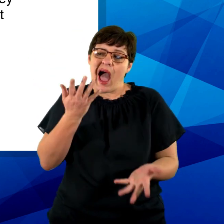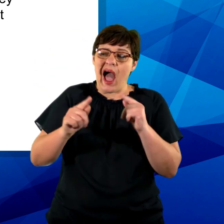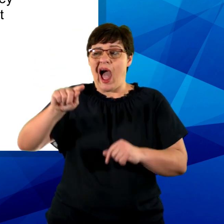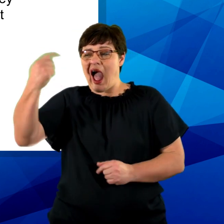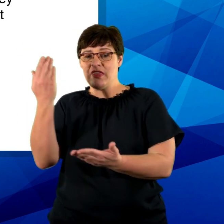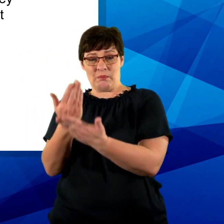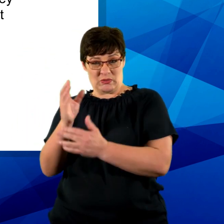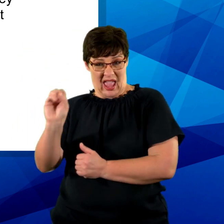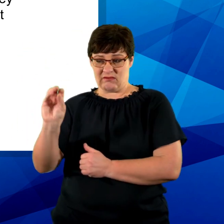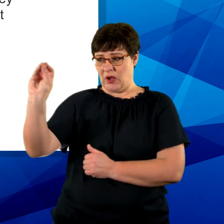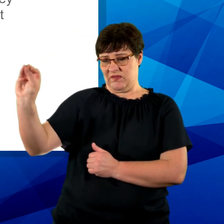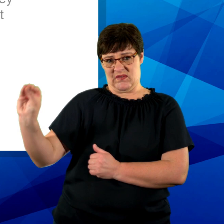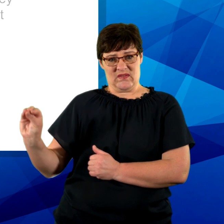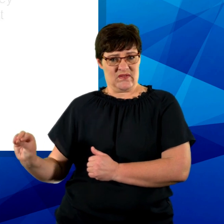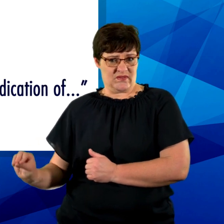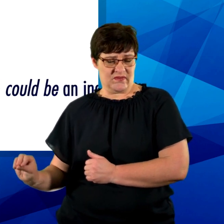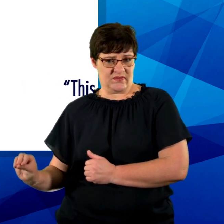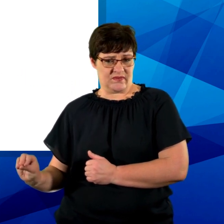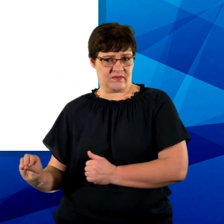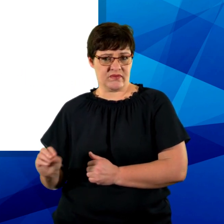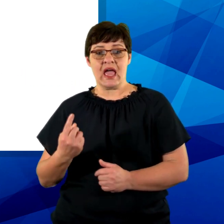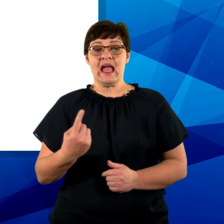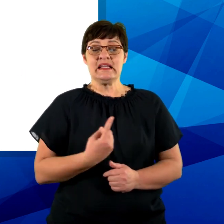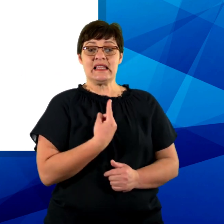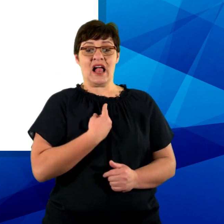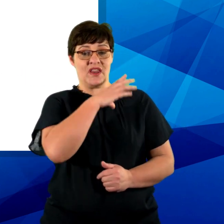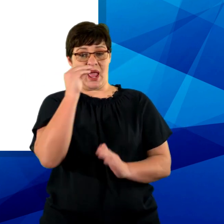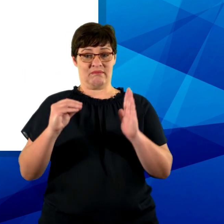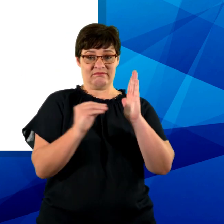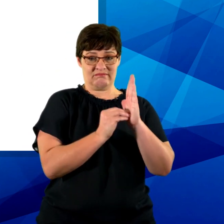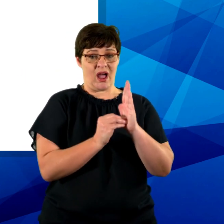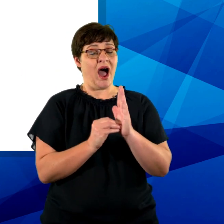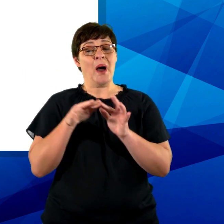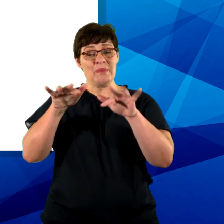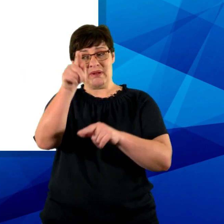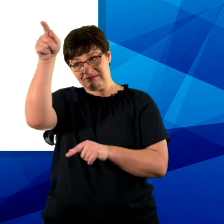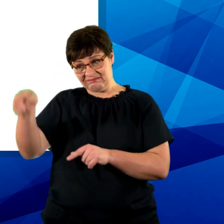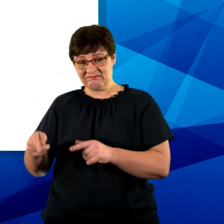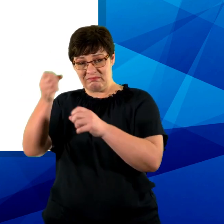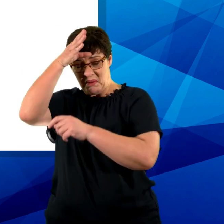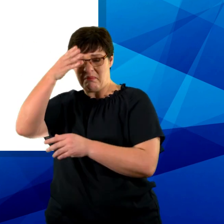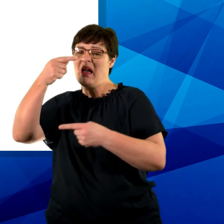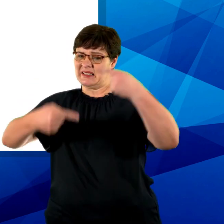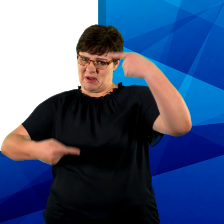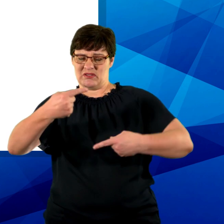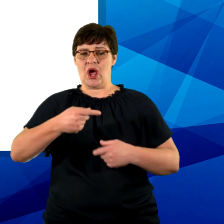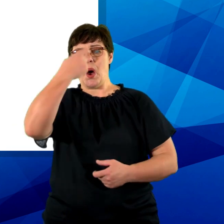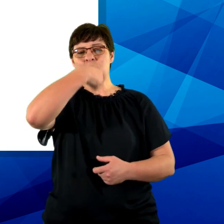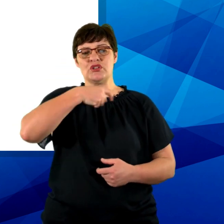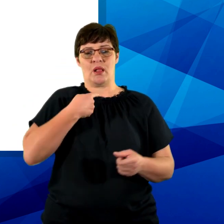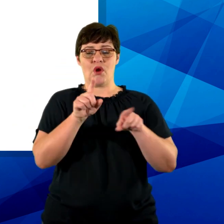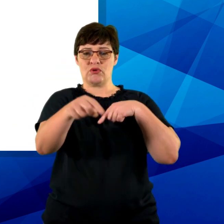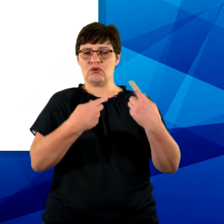other possibilities. The use of self-mention is a much debated topic. The use of personal pronouns, such